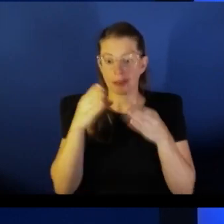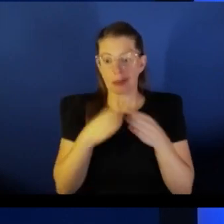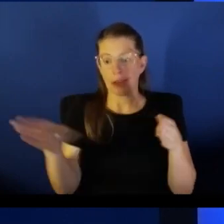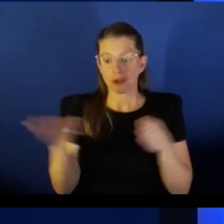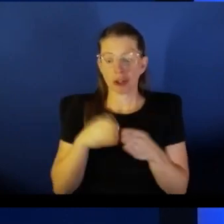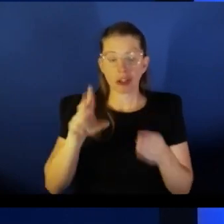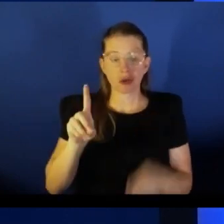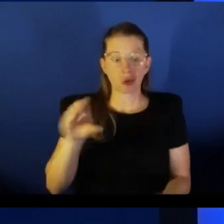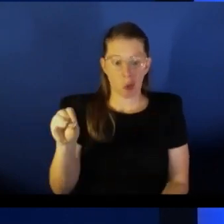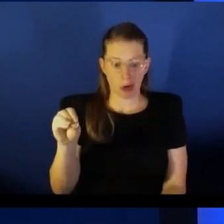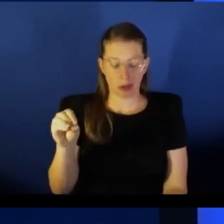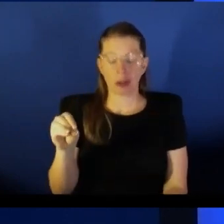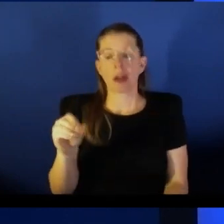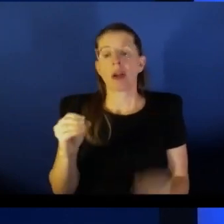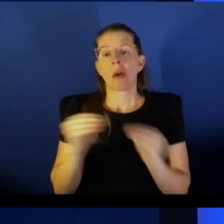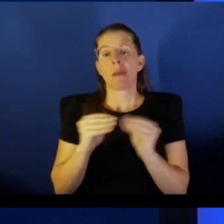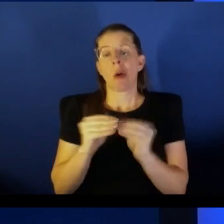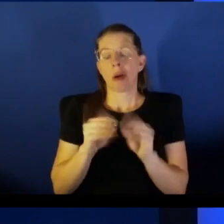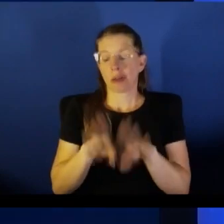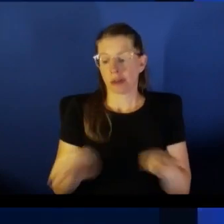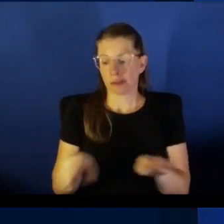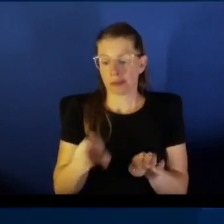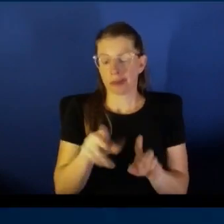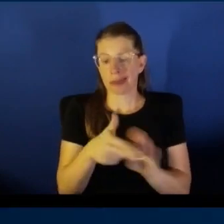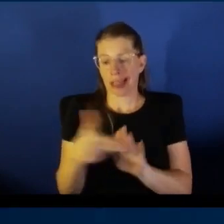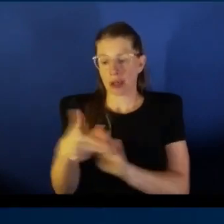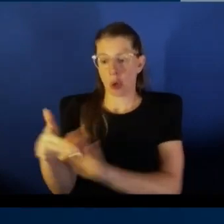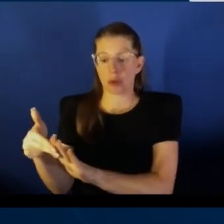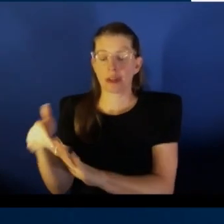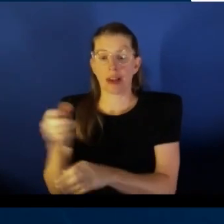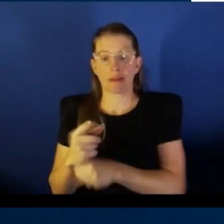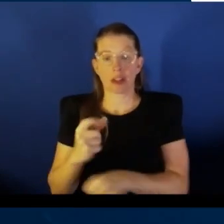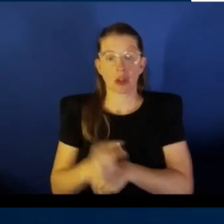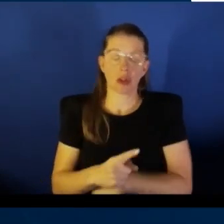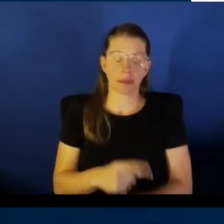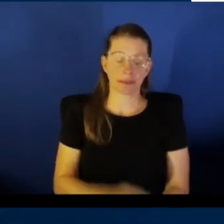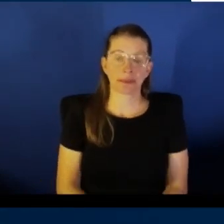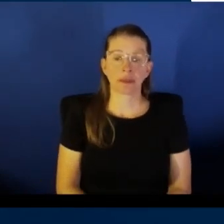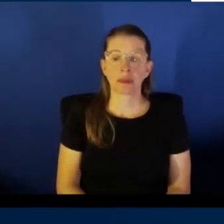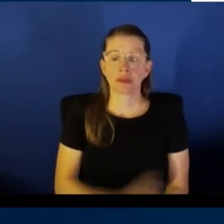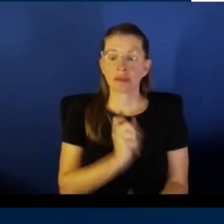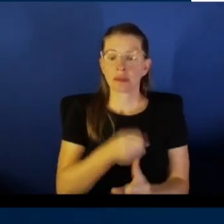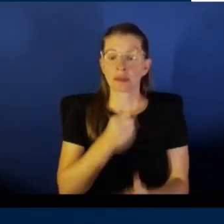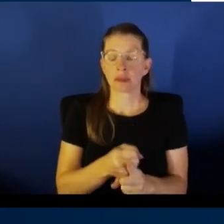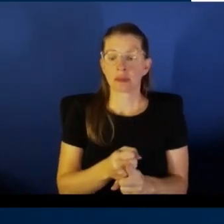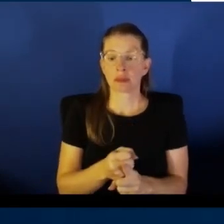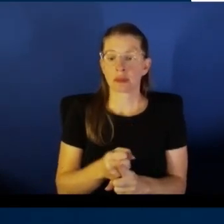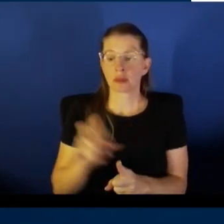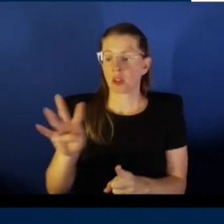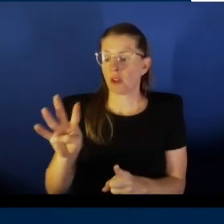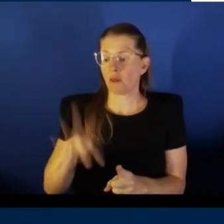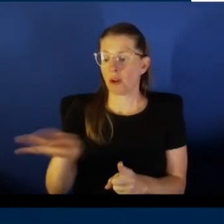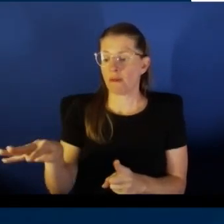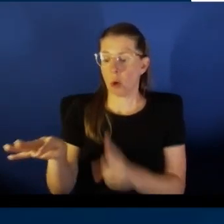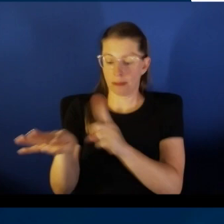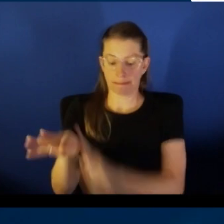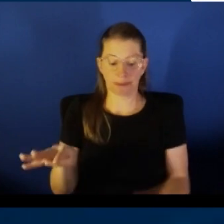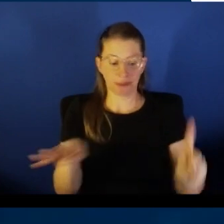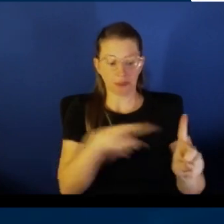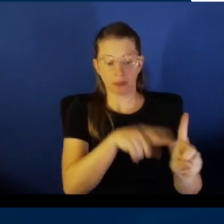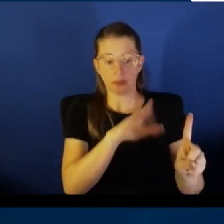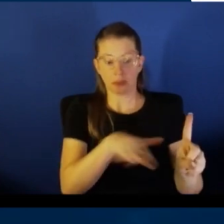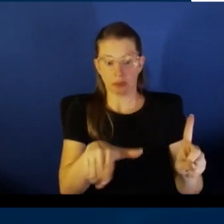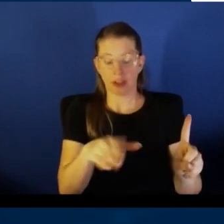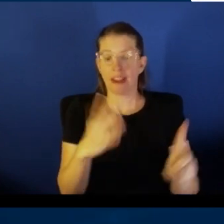children diagnosed with it each and every year. The CDC estimates that it impacts 1 in 44 children, but just 15 years